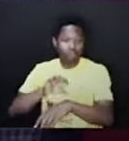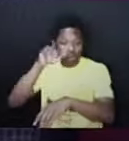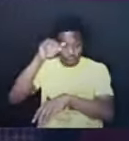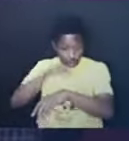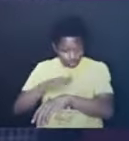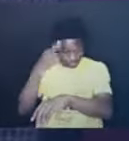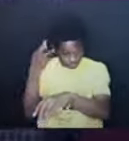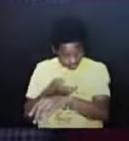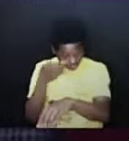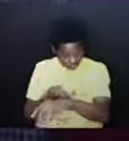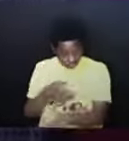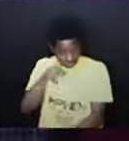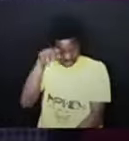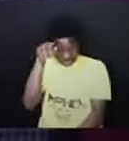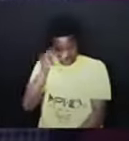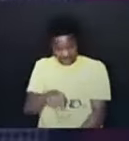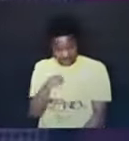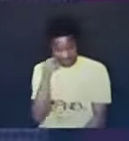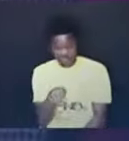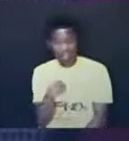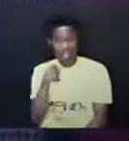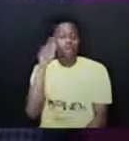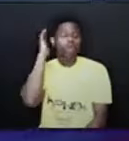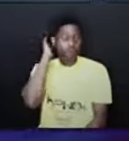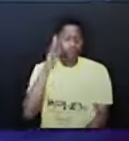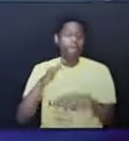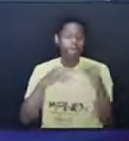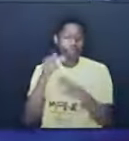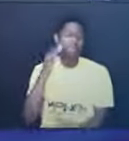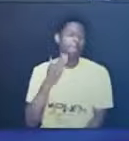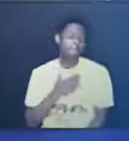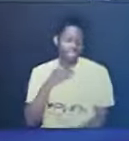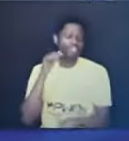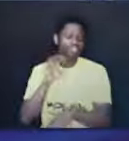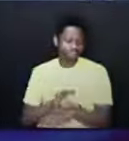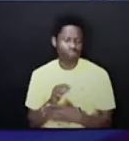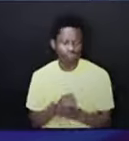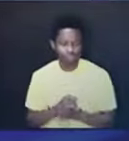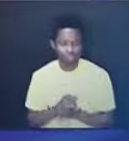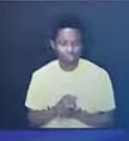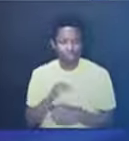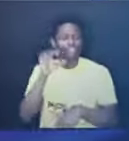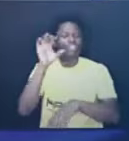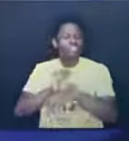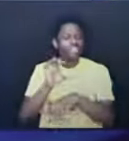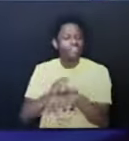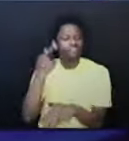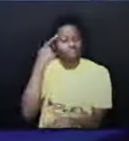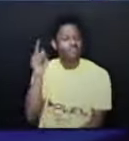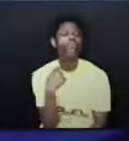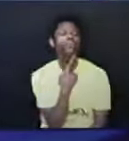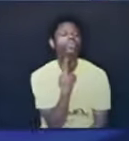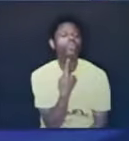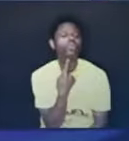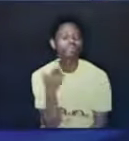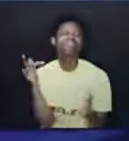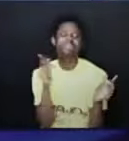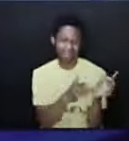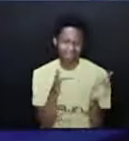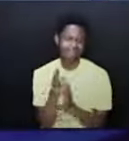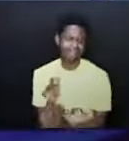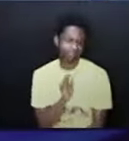obotan yiso na me si masori. So the church is for Jesus. Enti asori no eye Yesu dia. It is his